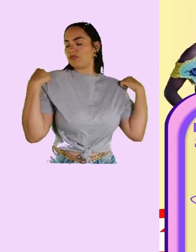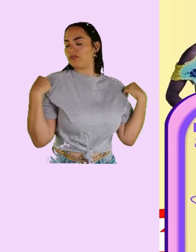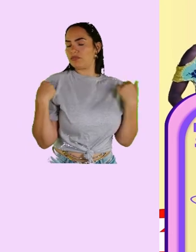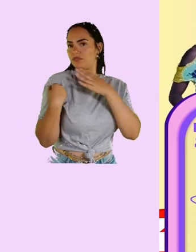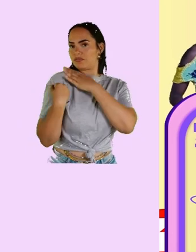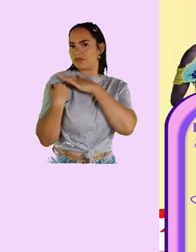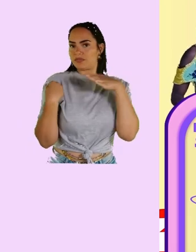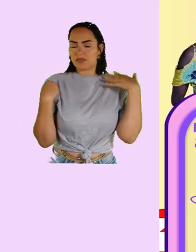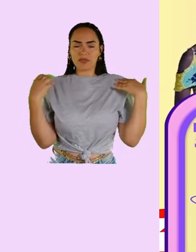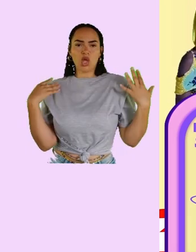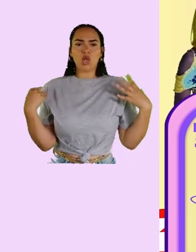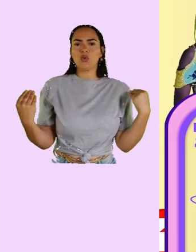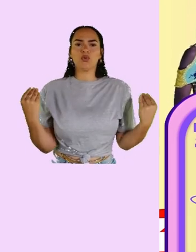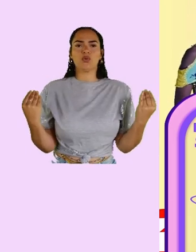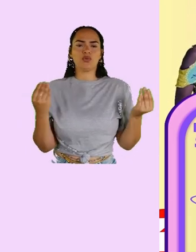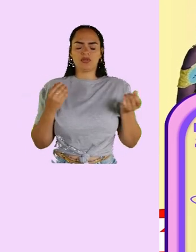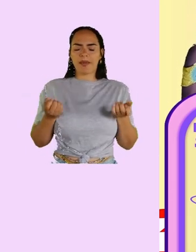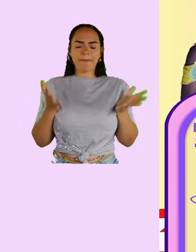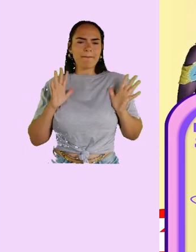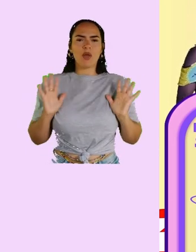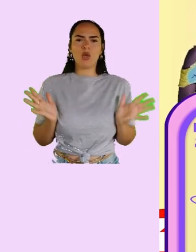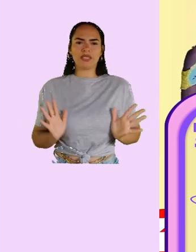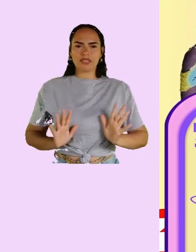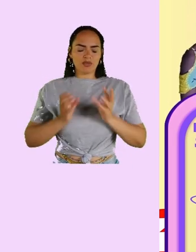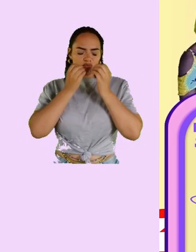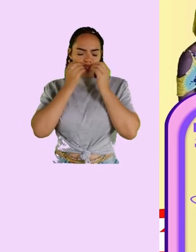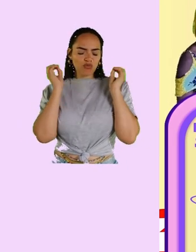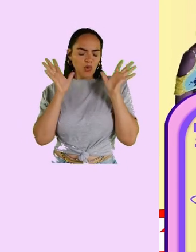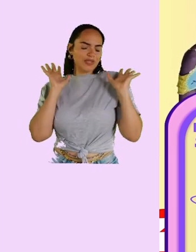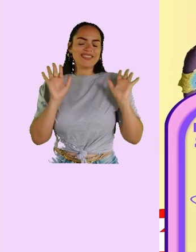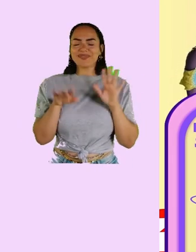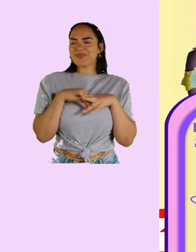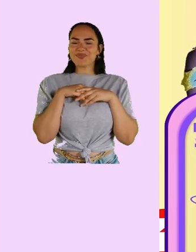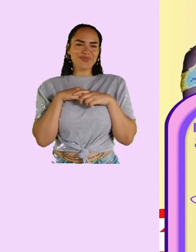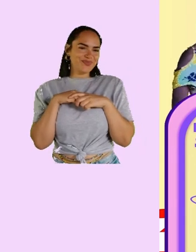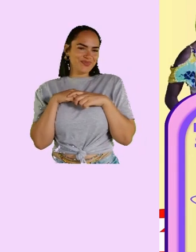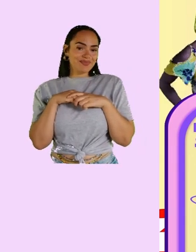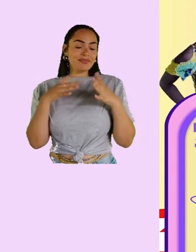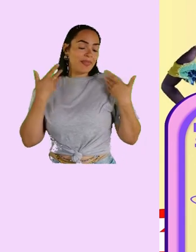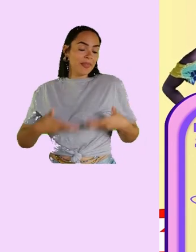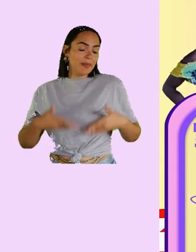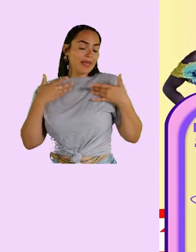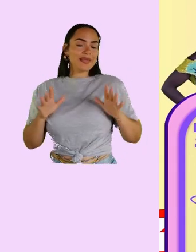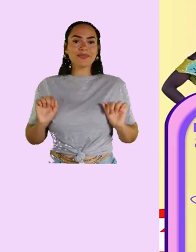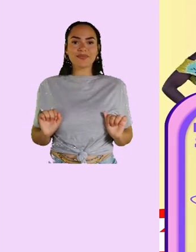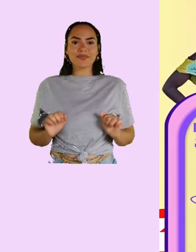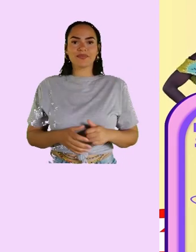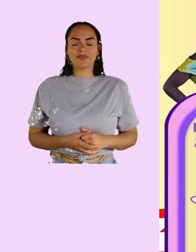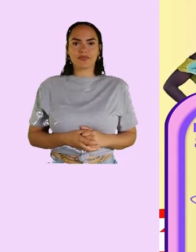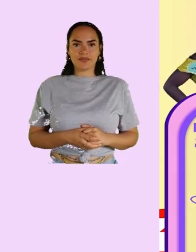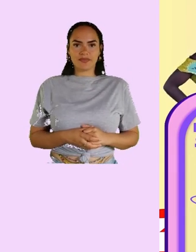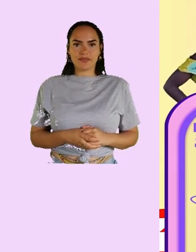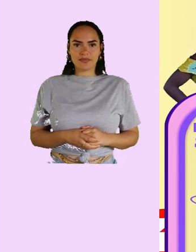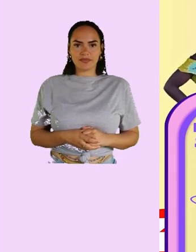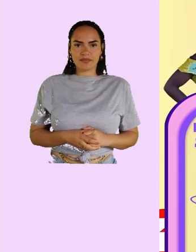very loose. It's giving body, it's giving gorgeous. Yeah, that's me. Thank you very